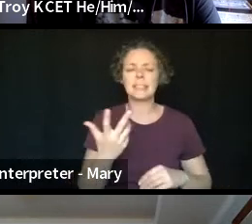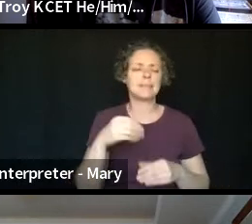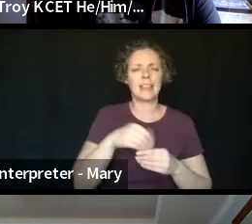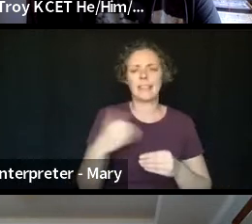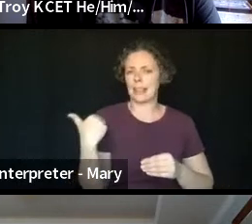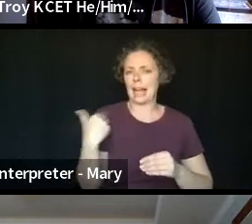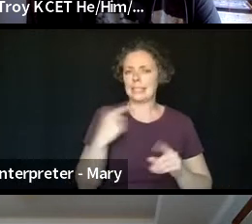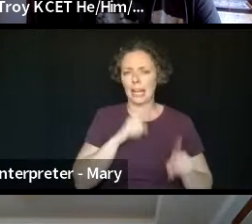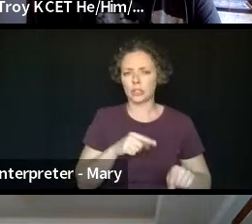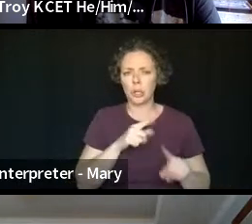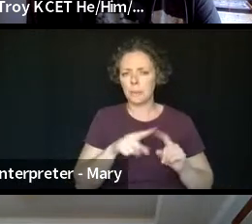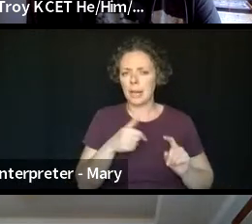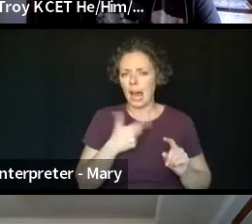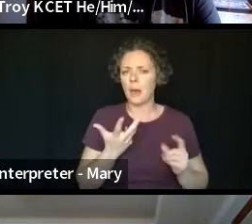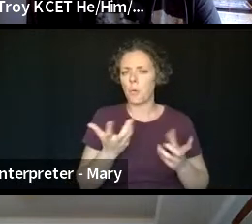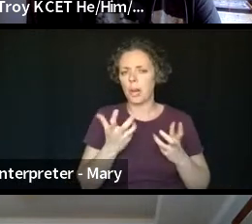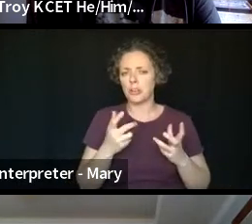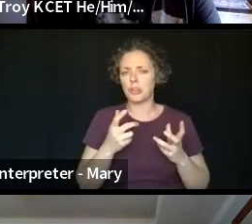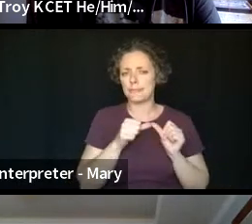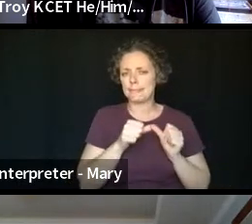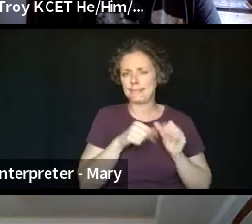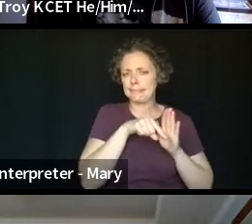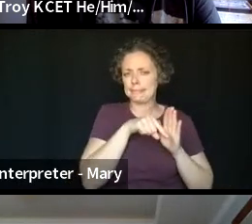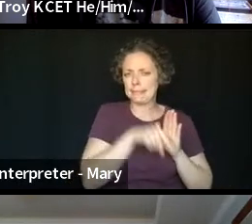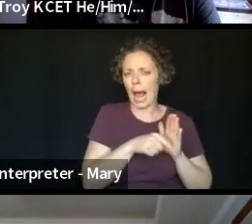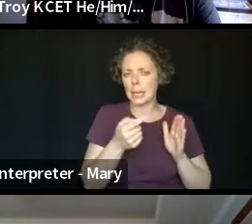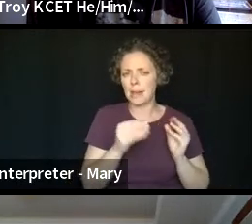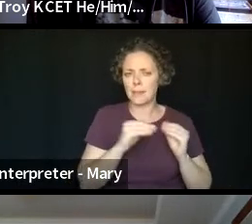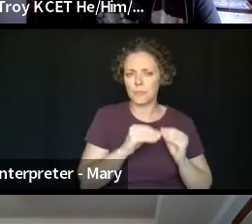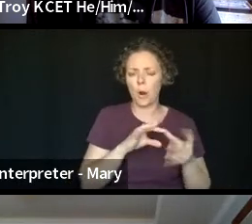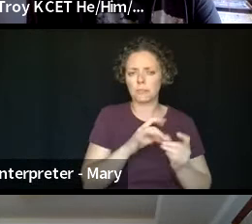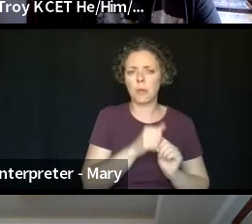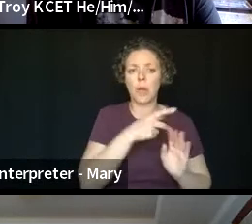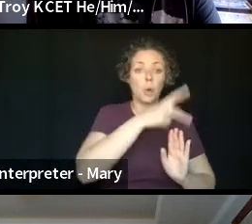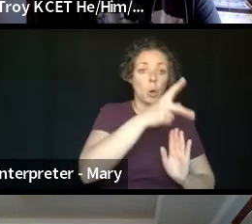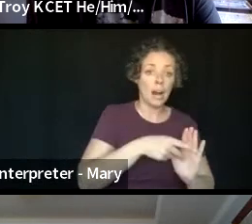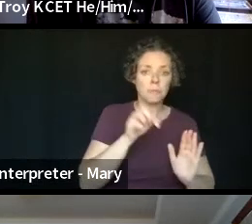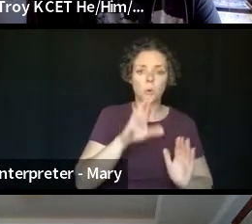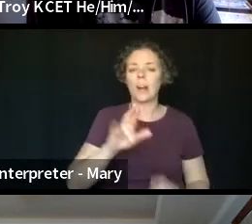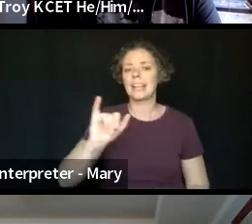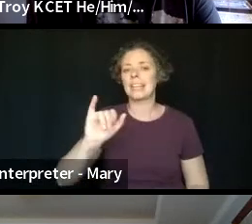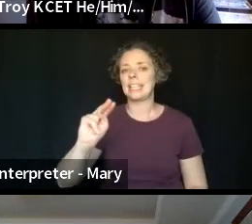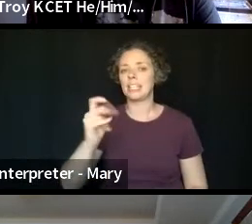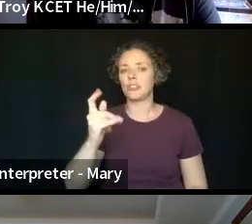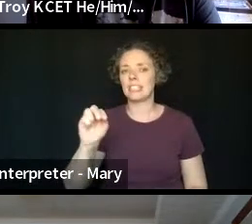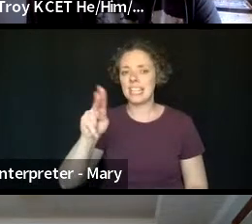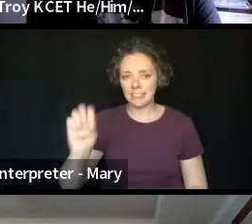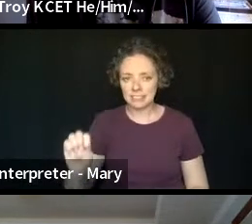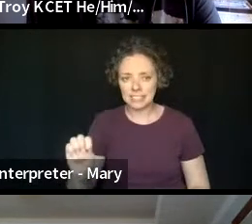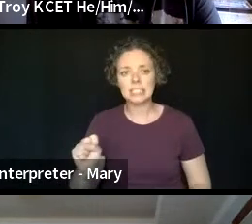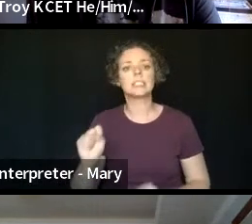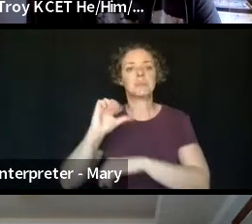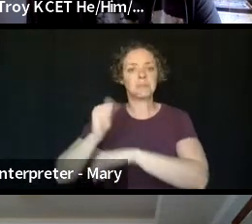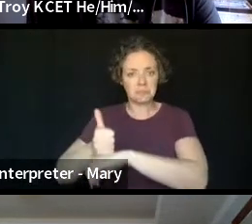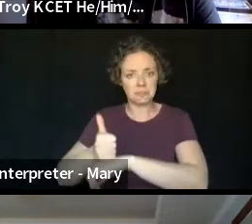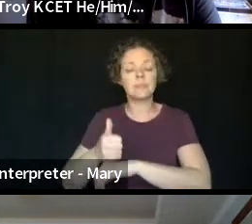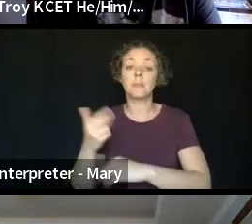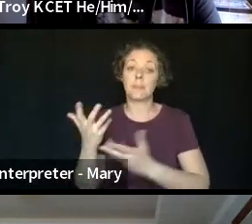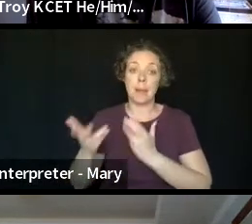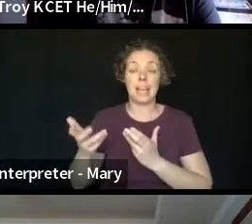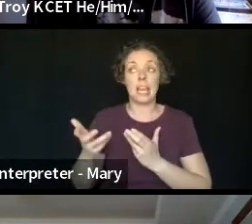I may try to drill down just a little bit into programs or initiatives that have been particularly helpful